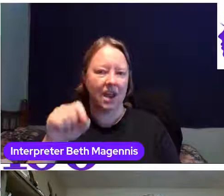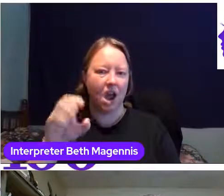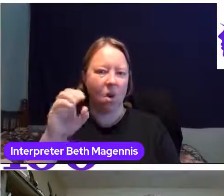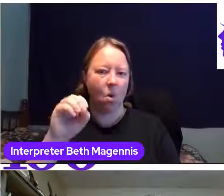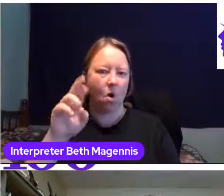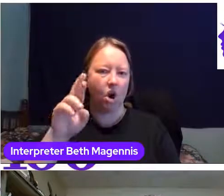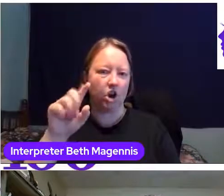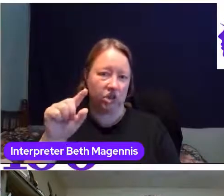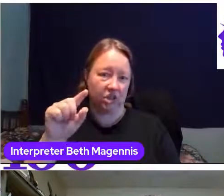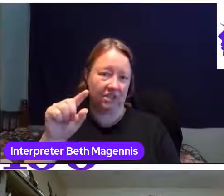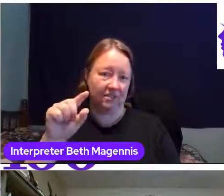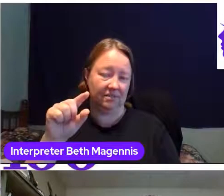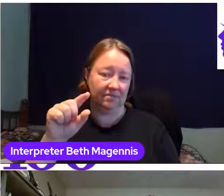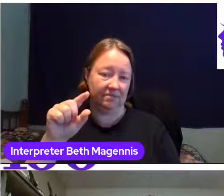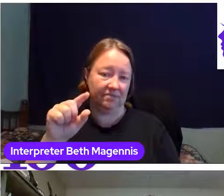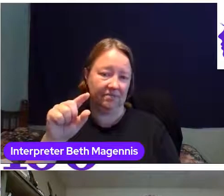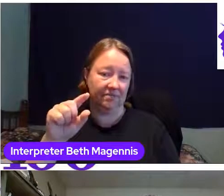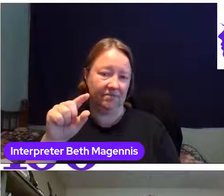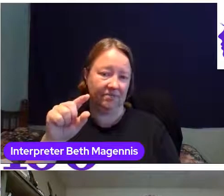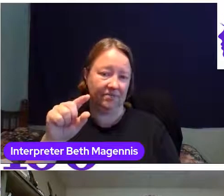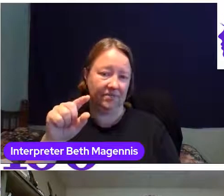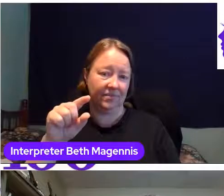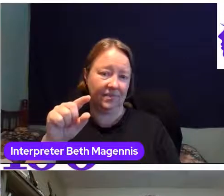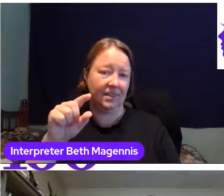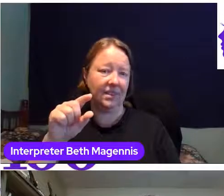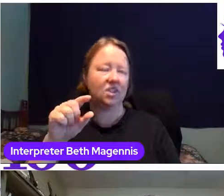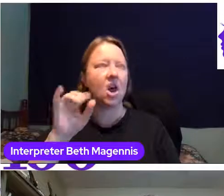ilru.org. And so